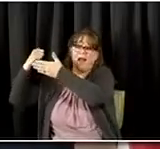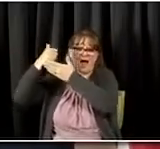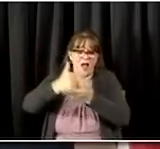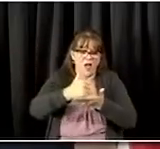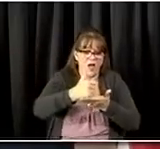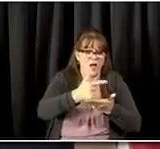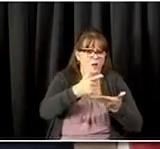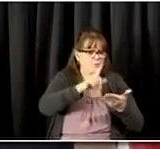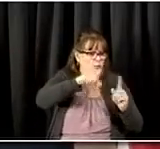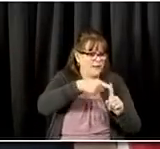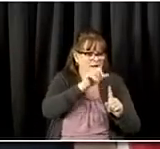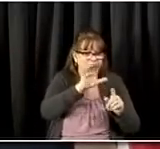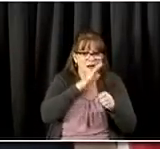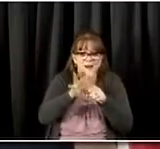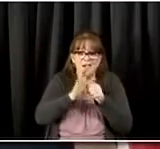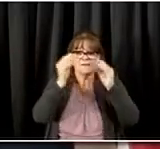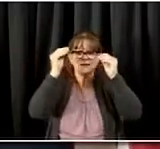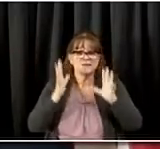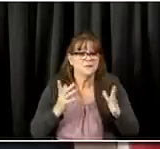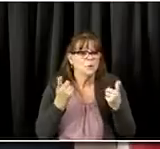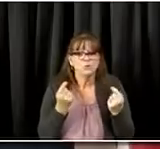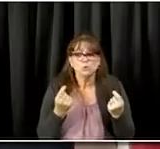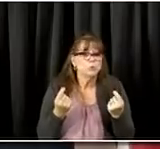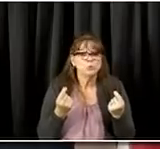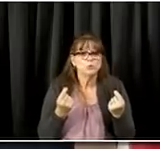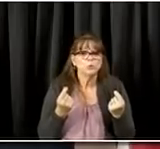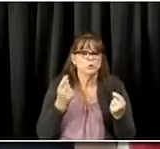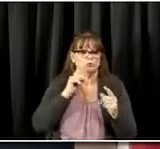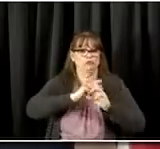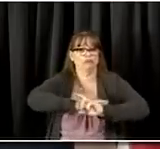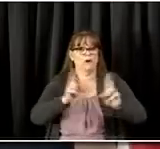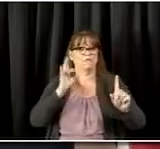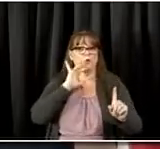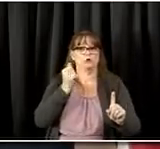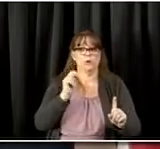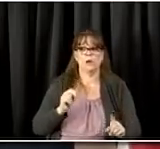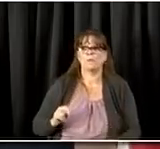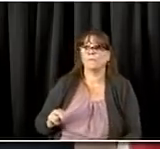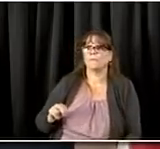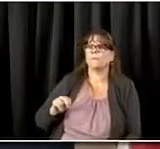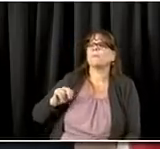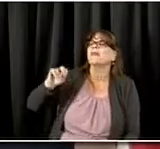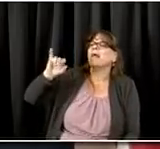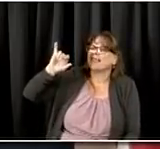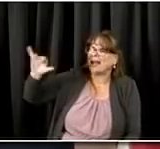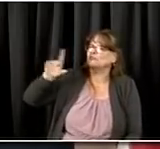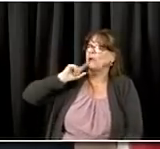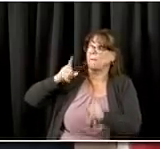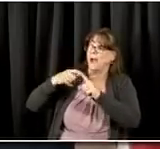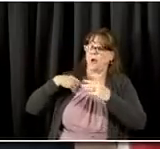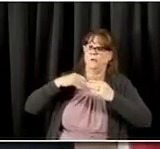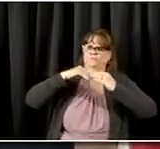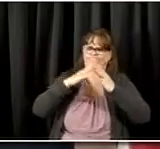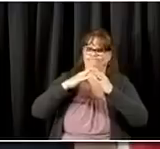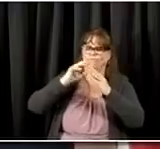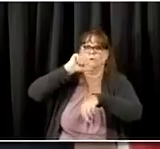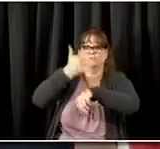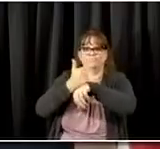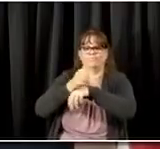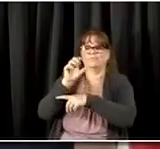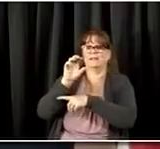upcoming semester? Well, we're going to focus our new back-to-school task force, which will meet for the first time tomorrow, on how we can have, to the best